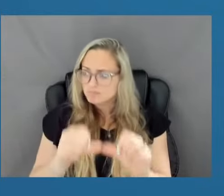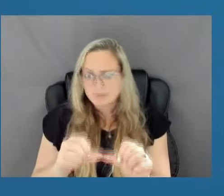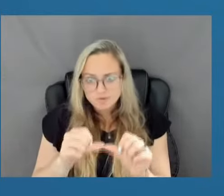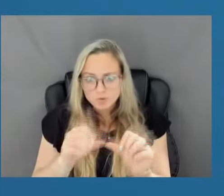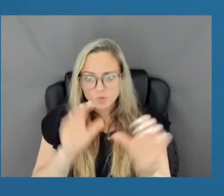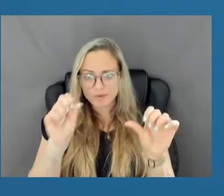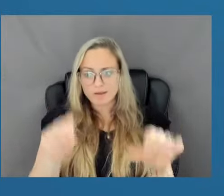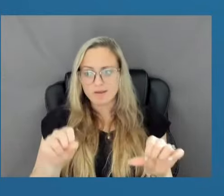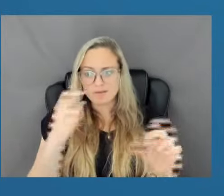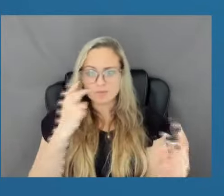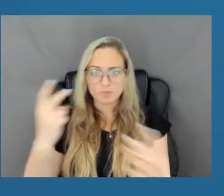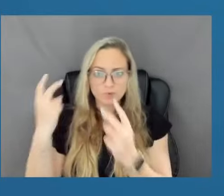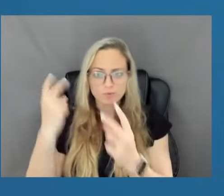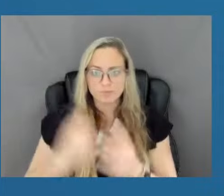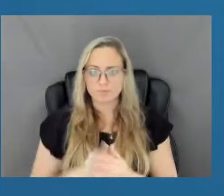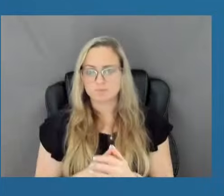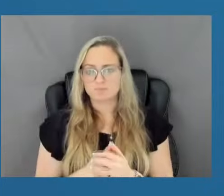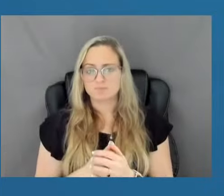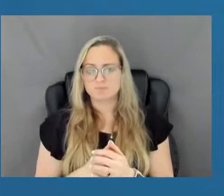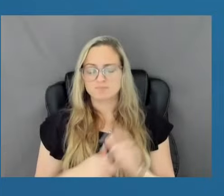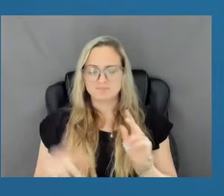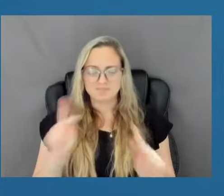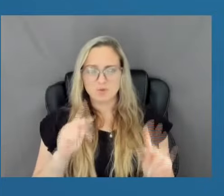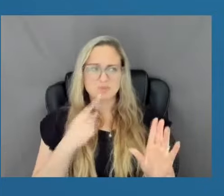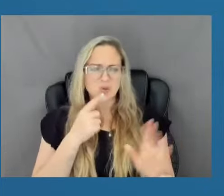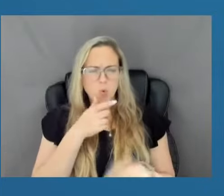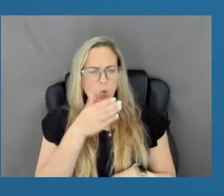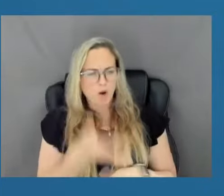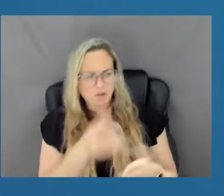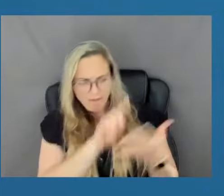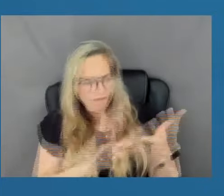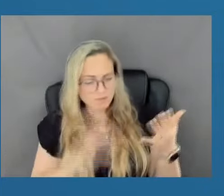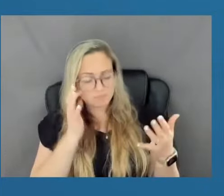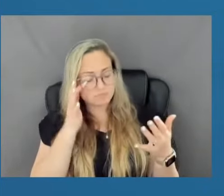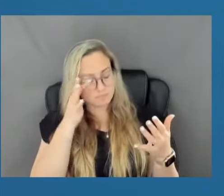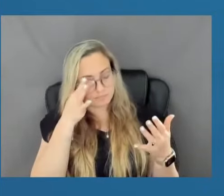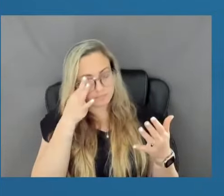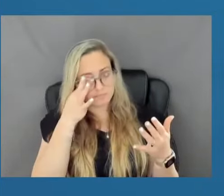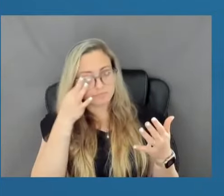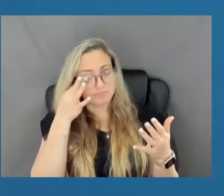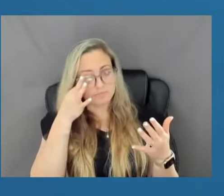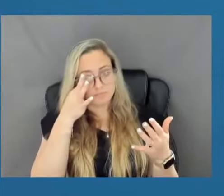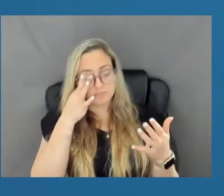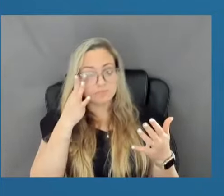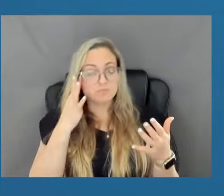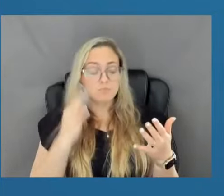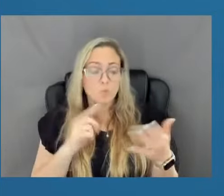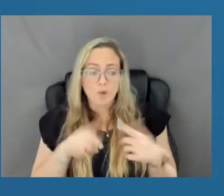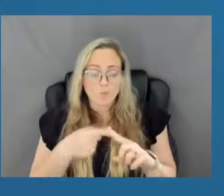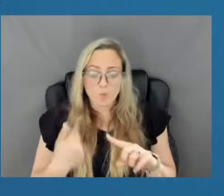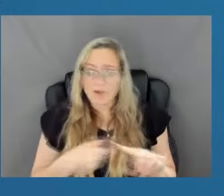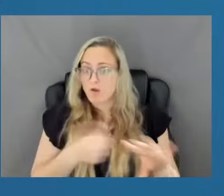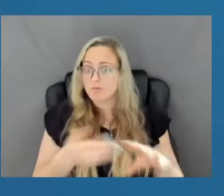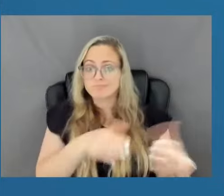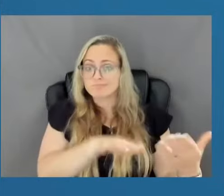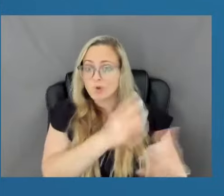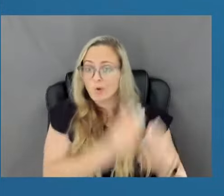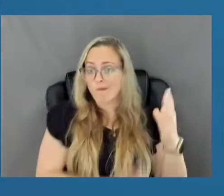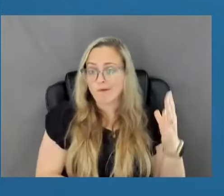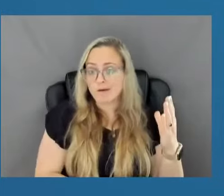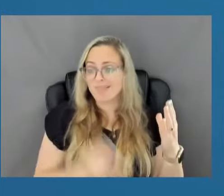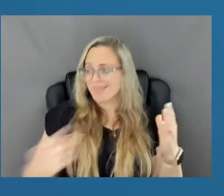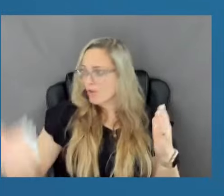memorial. When people say, who are they? Well, we're not even here anymore. they'll know the story of a community that was